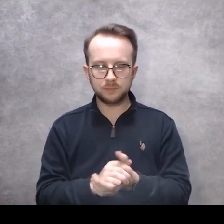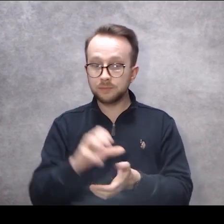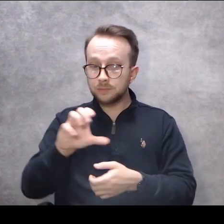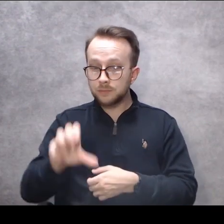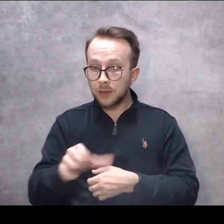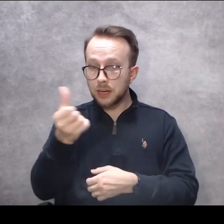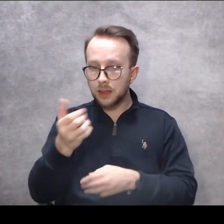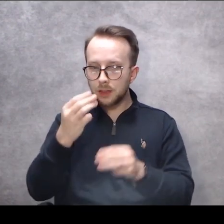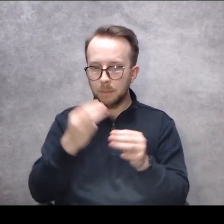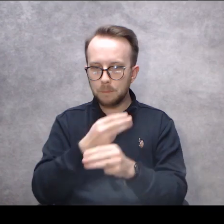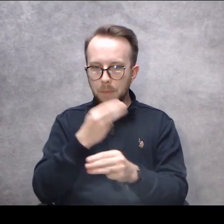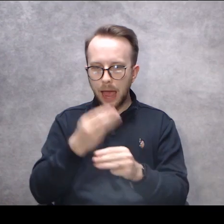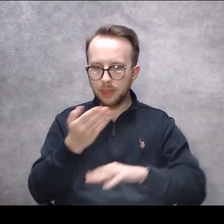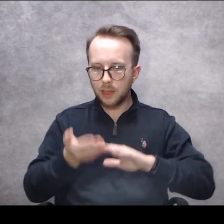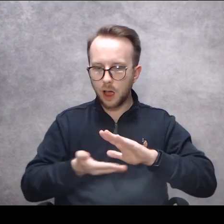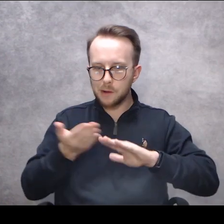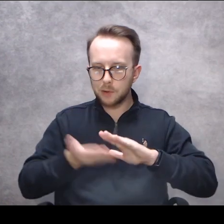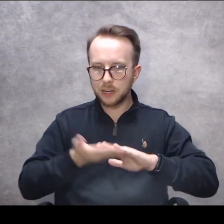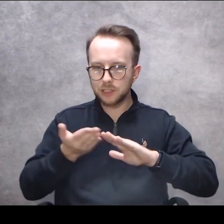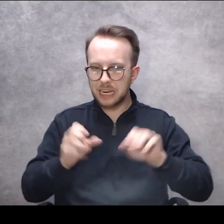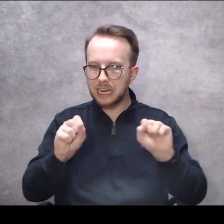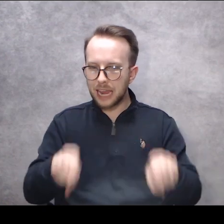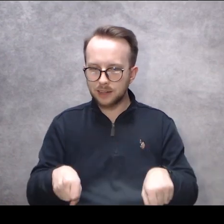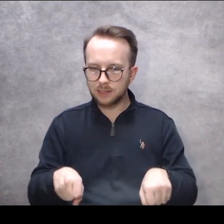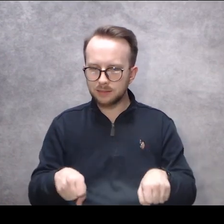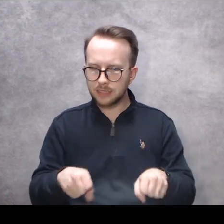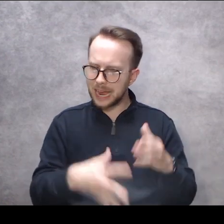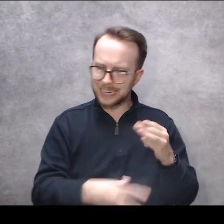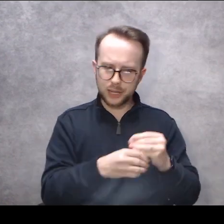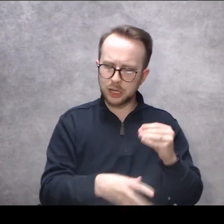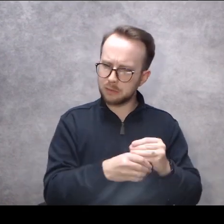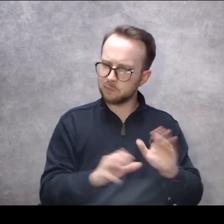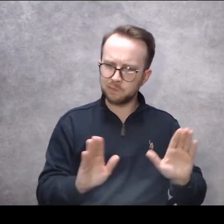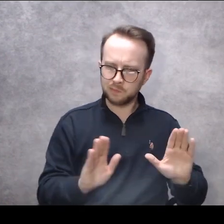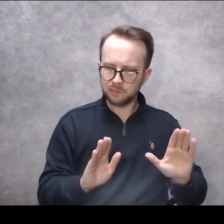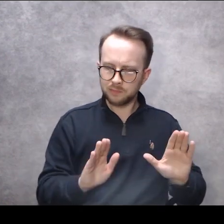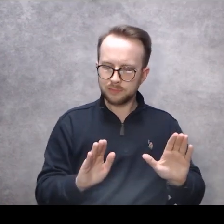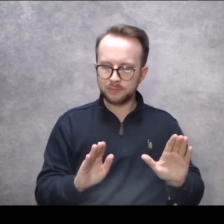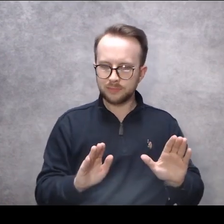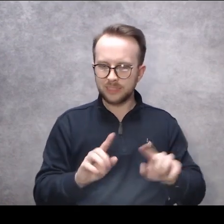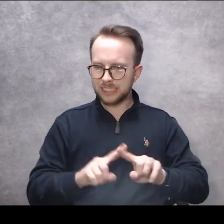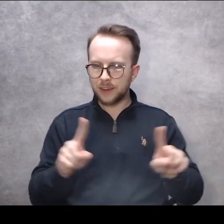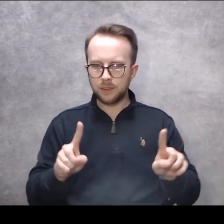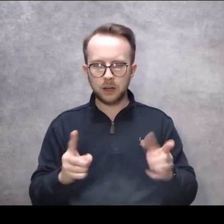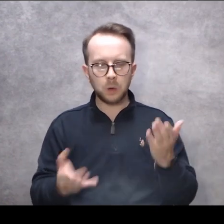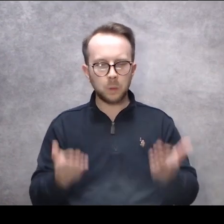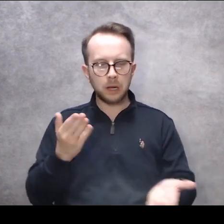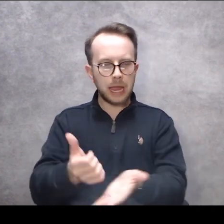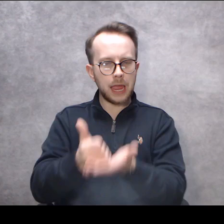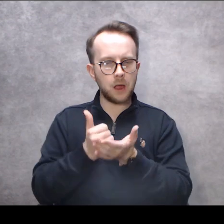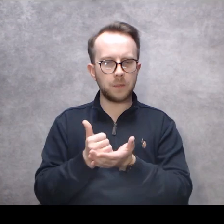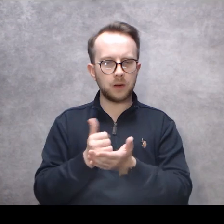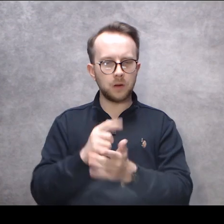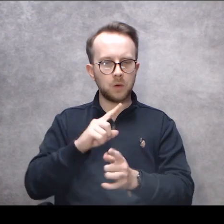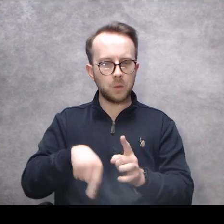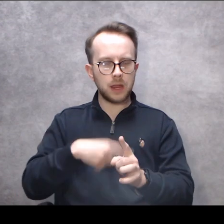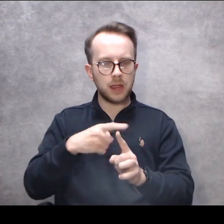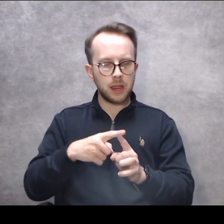Another math operation that we can do, not addition, but what is kind of our helper when it comes